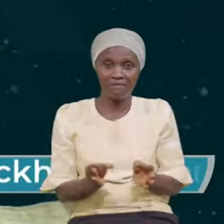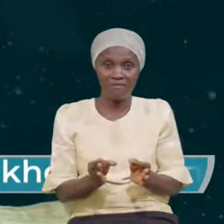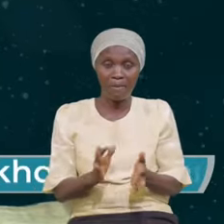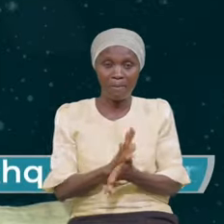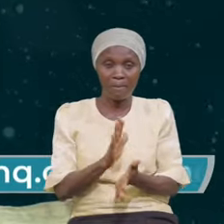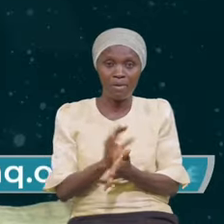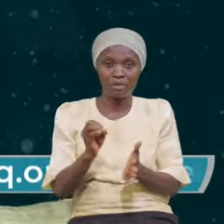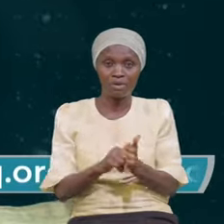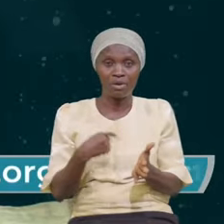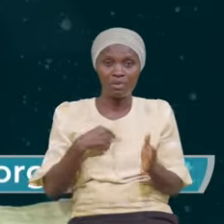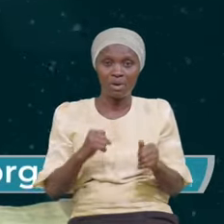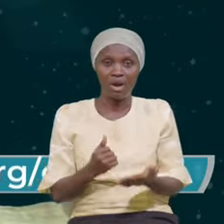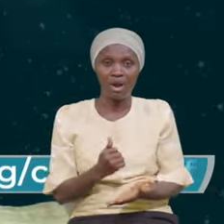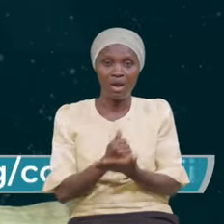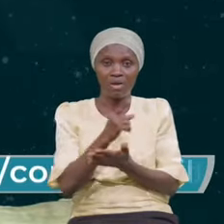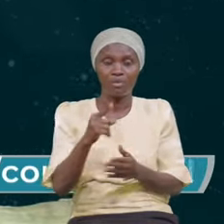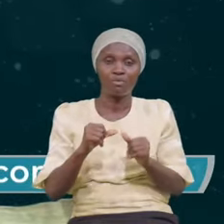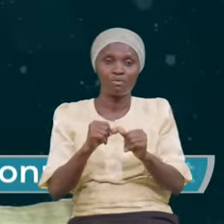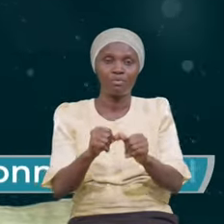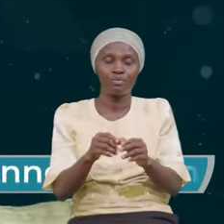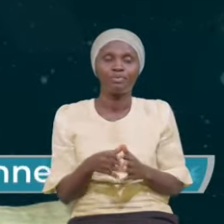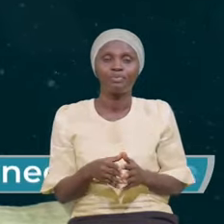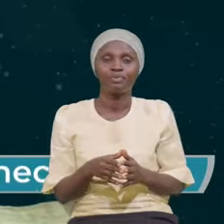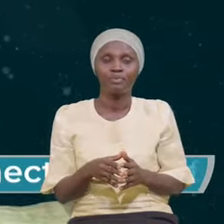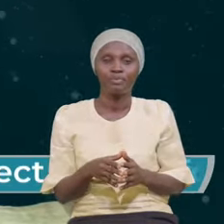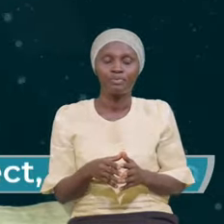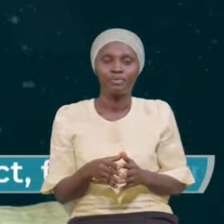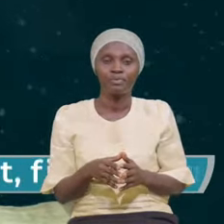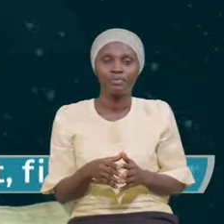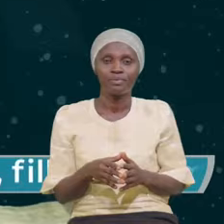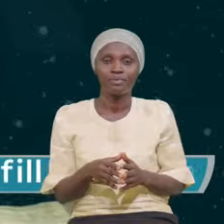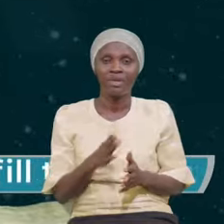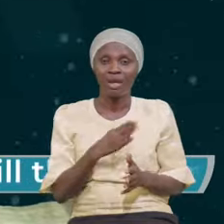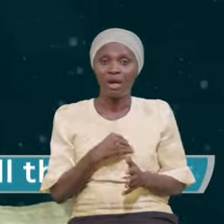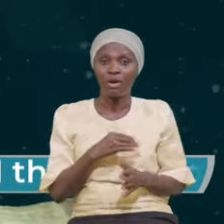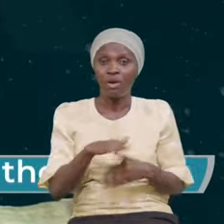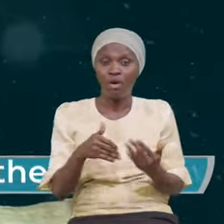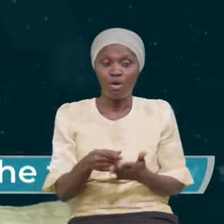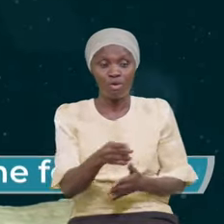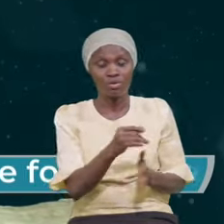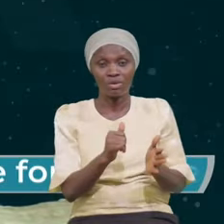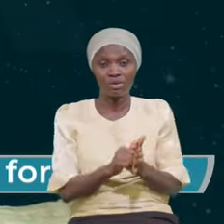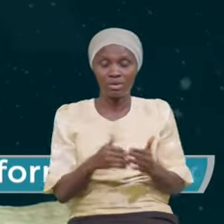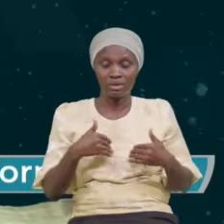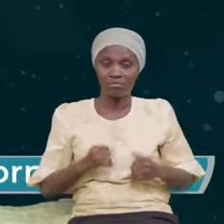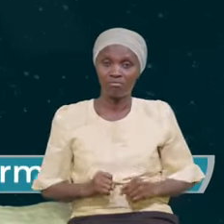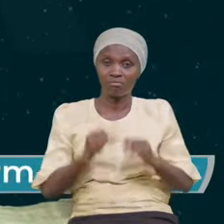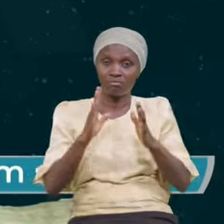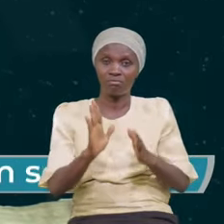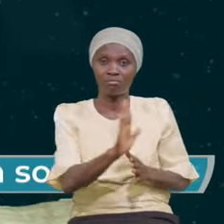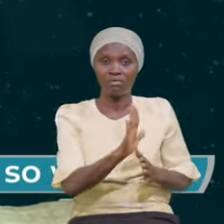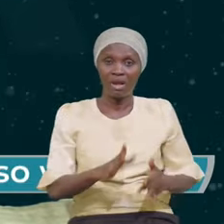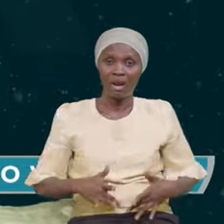further in your new walk with Christ and all those who are giving their life to Christ or you are listening